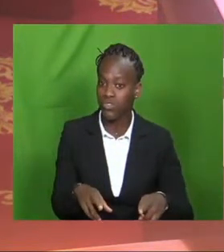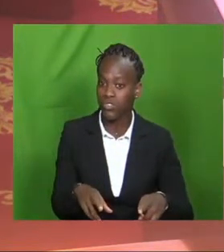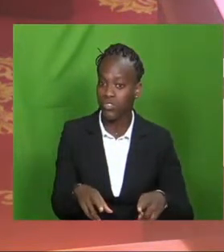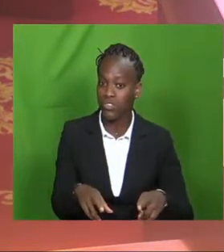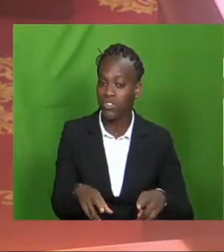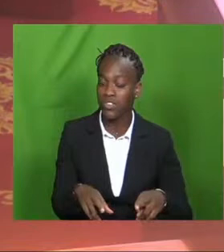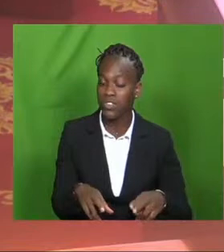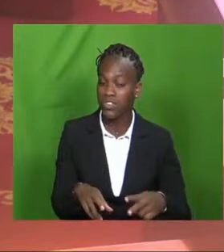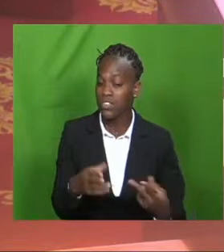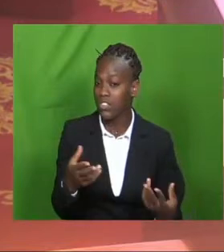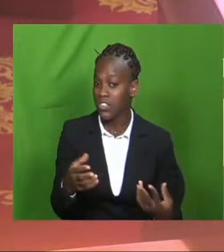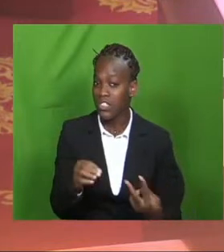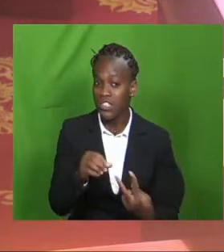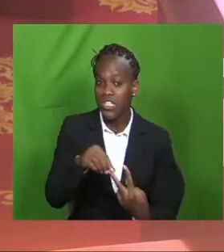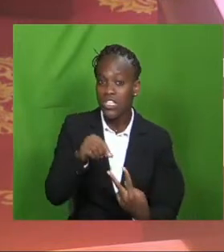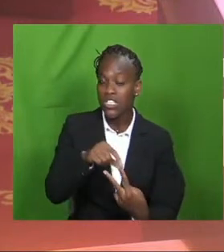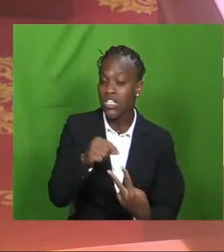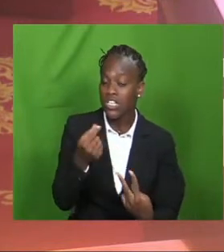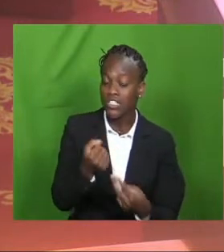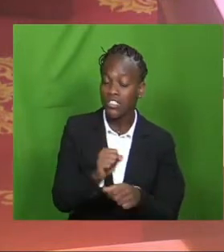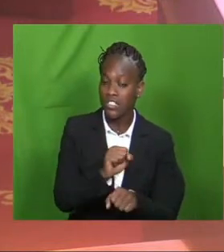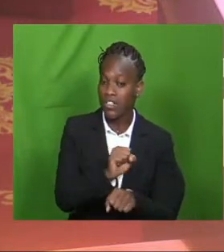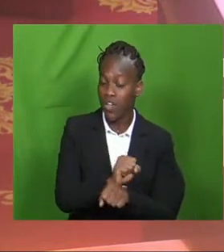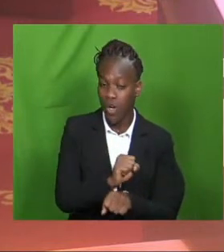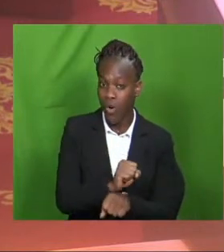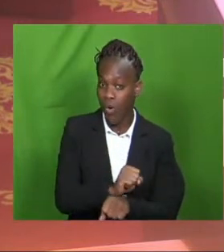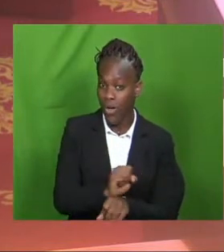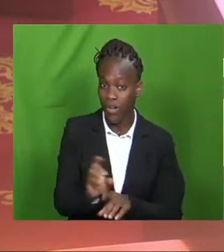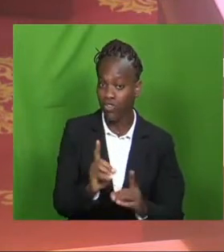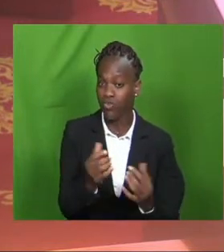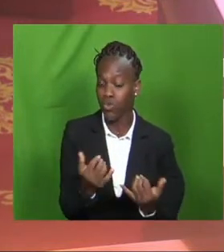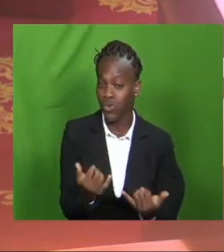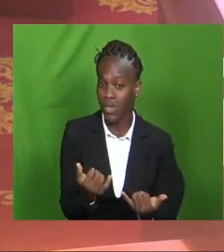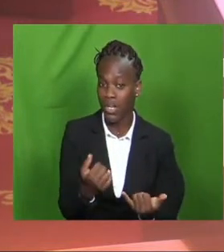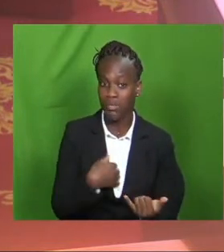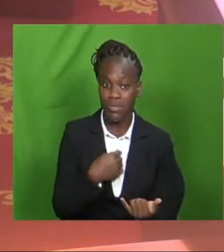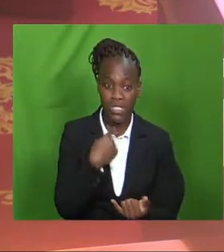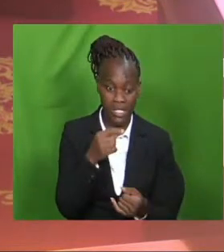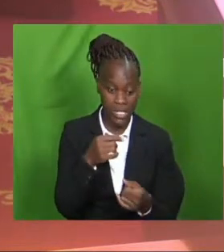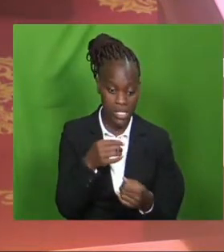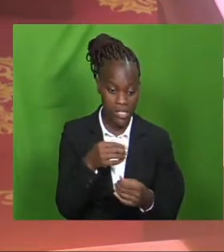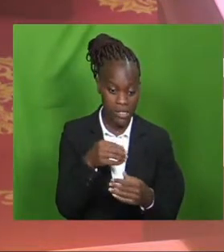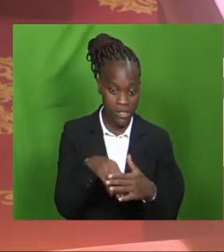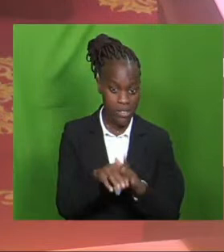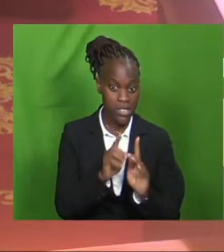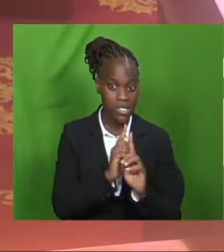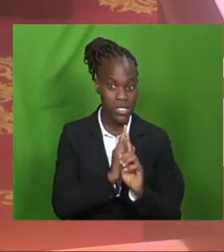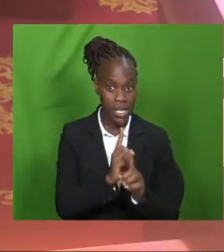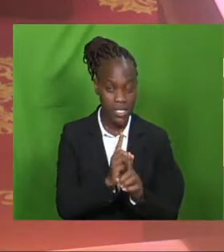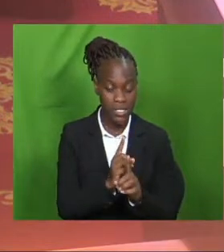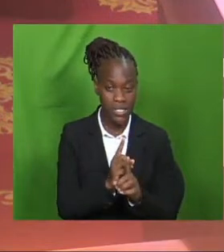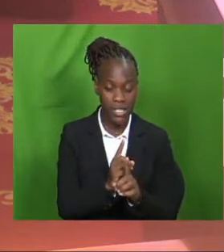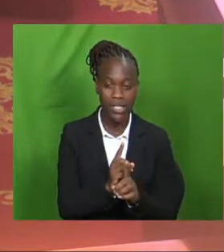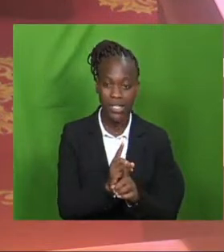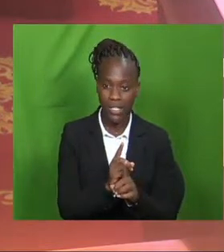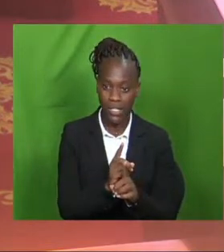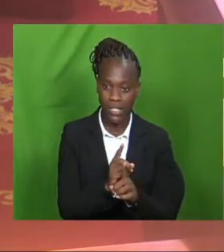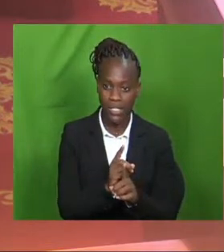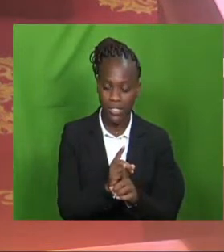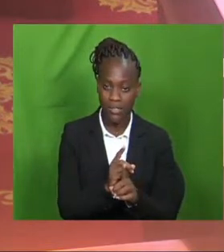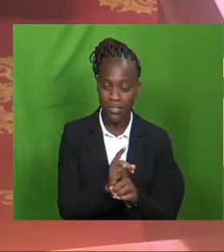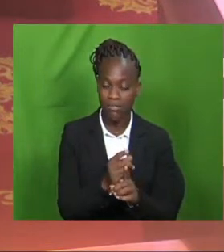not worked on yet. And as I indicated in my answer, they are mostly gravel